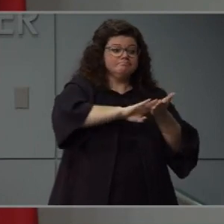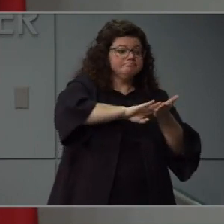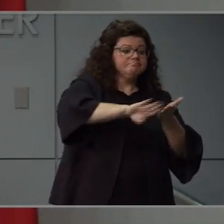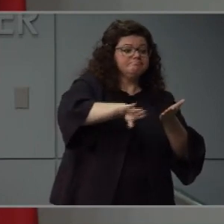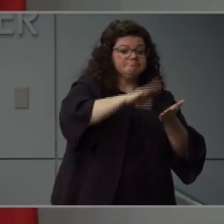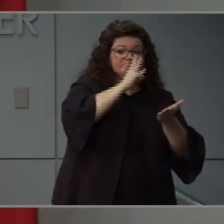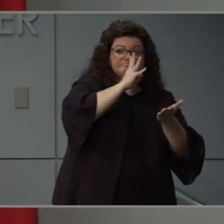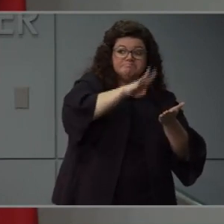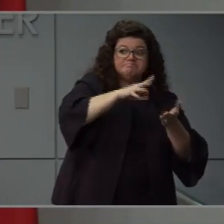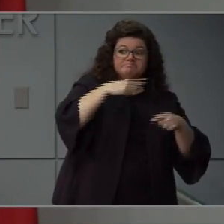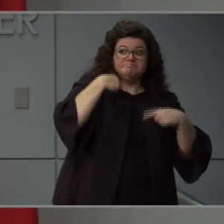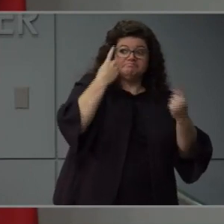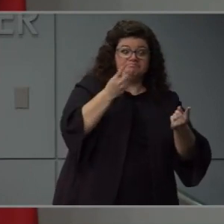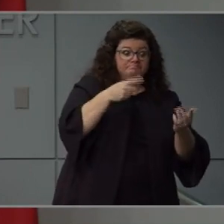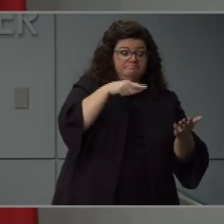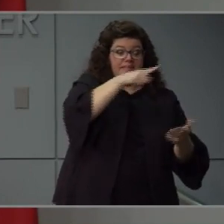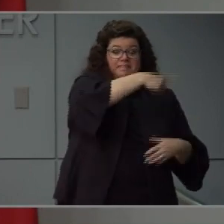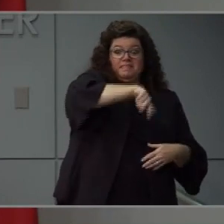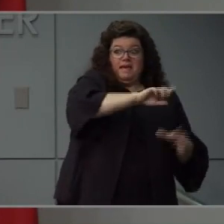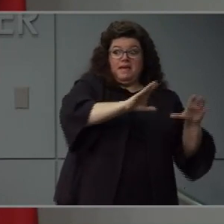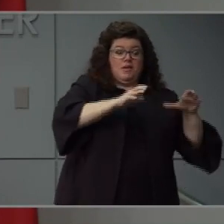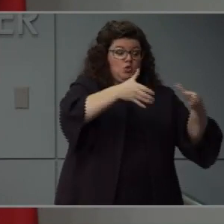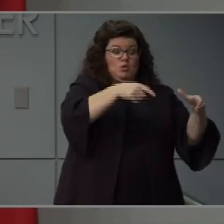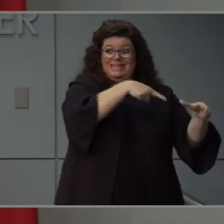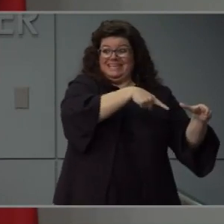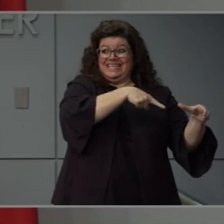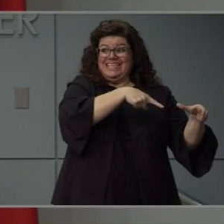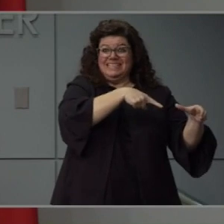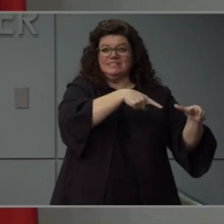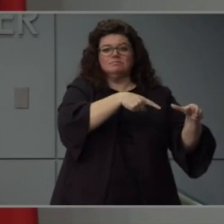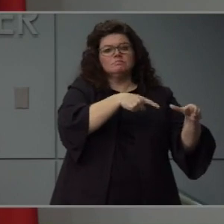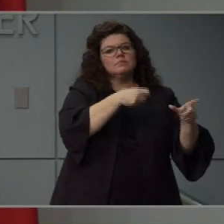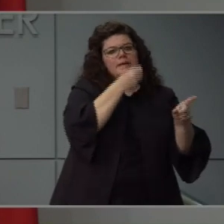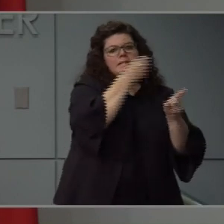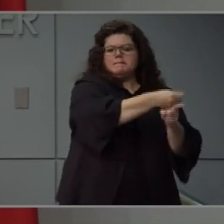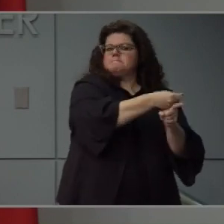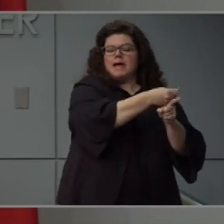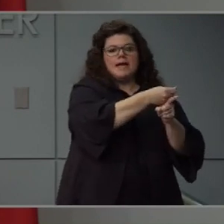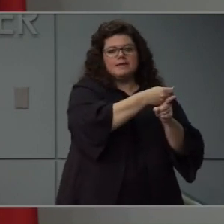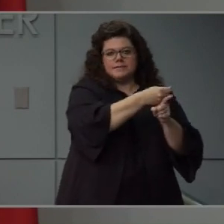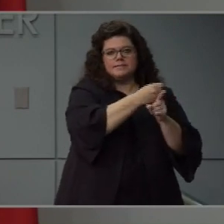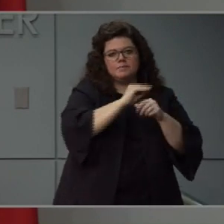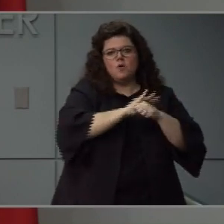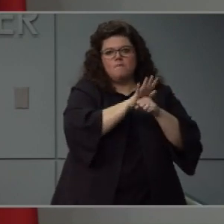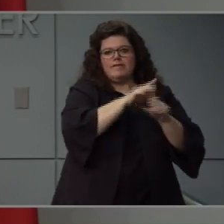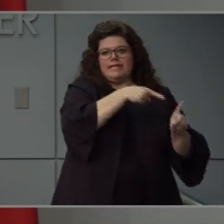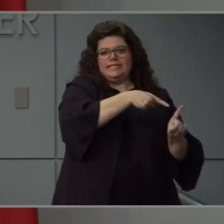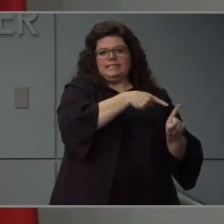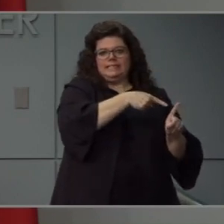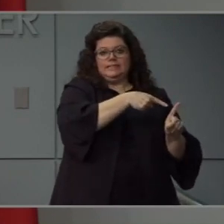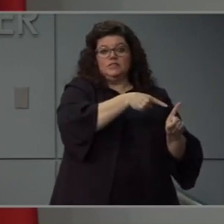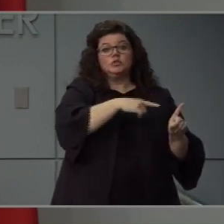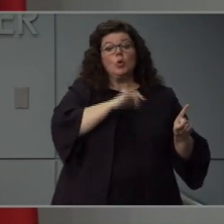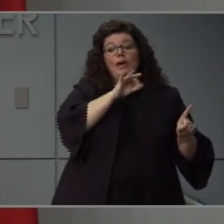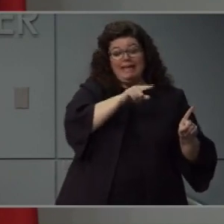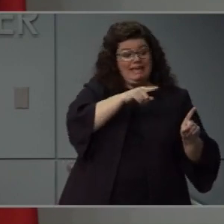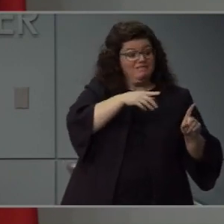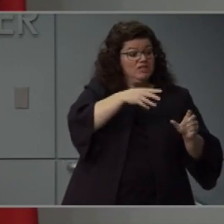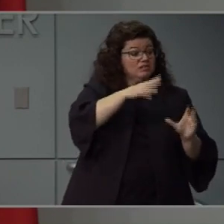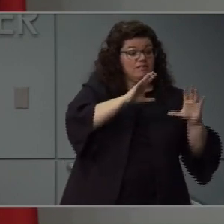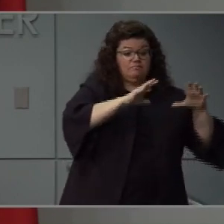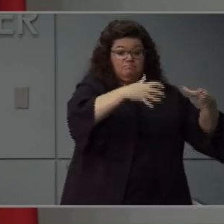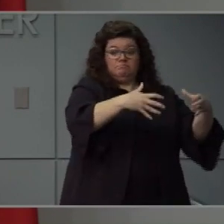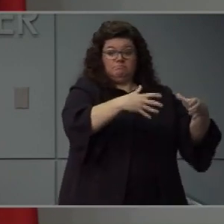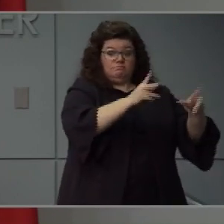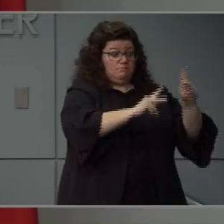to be exposed to COVID-19 or be impacted by COVID-19. And so when they are assessing in their clinical judgment all